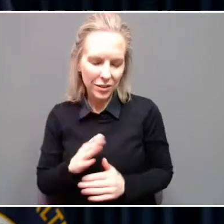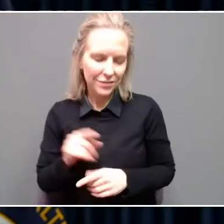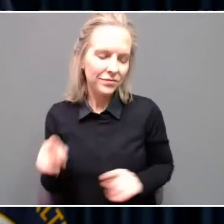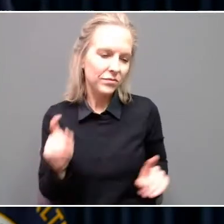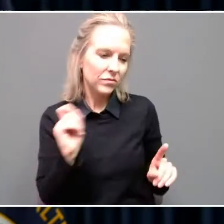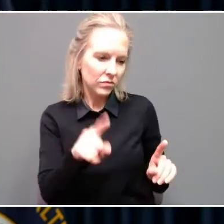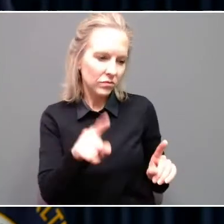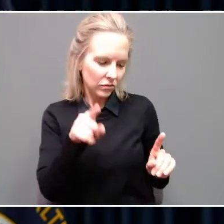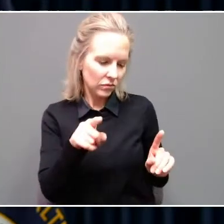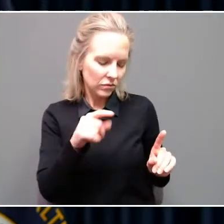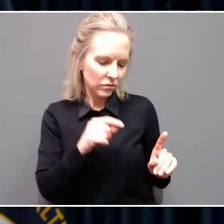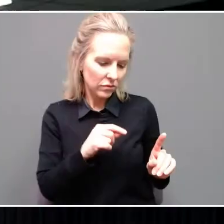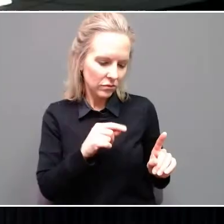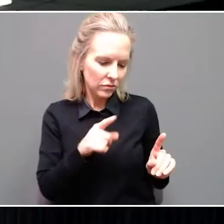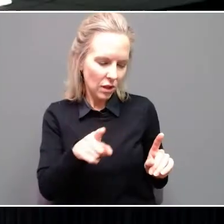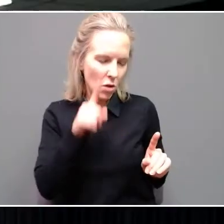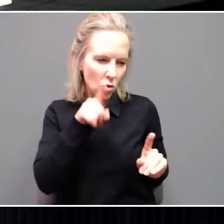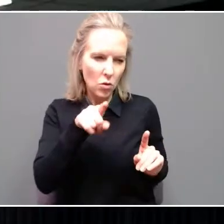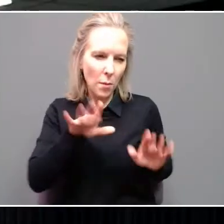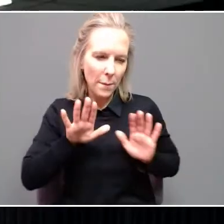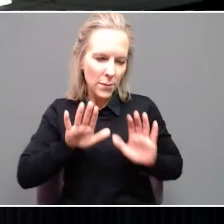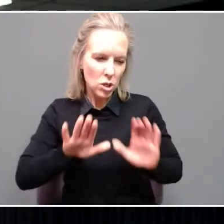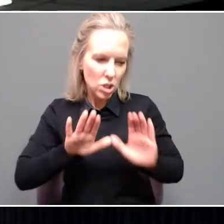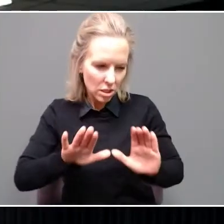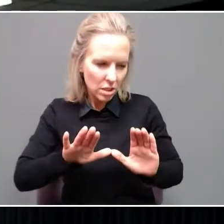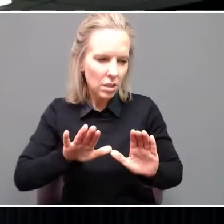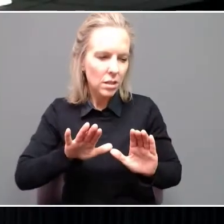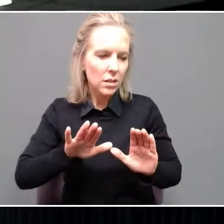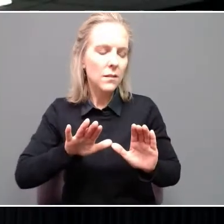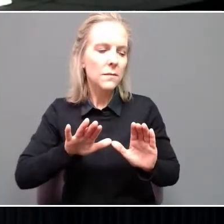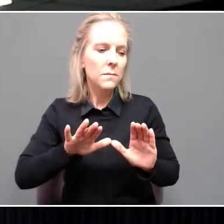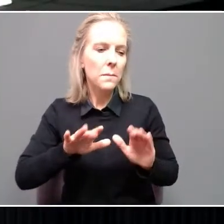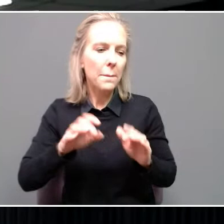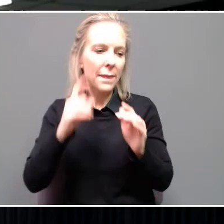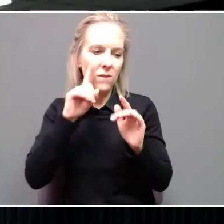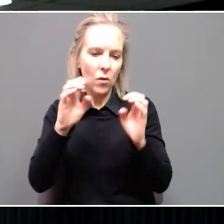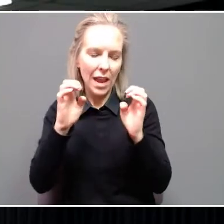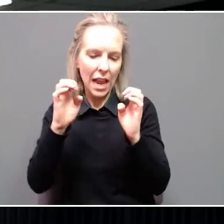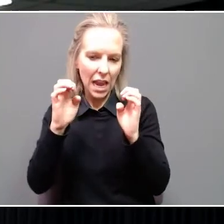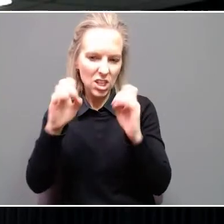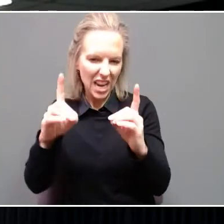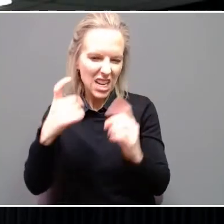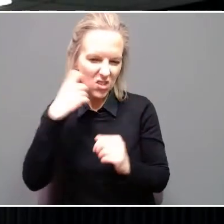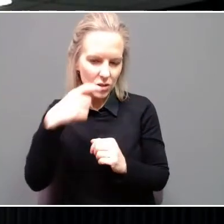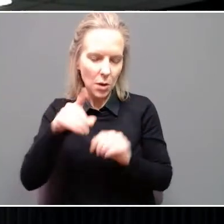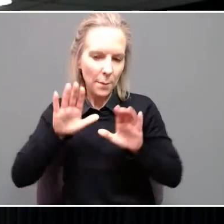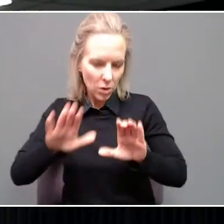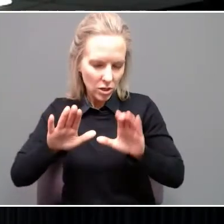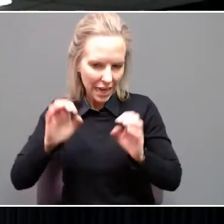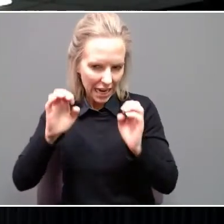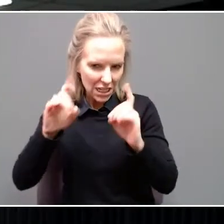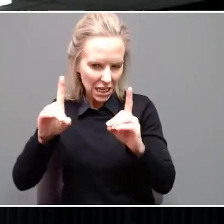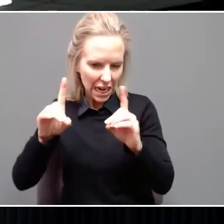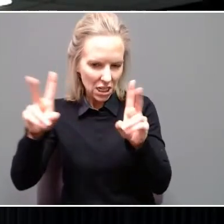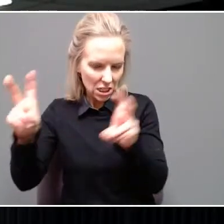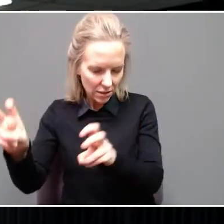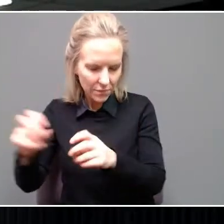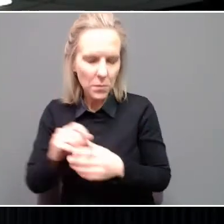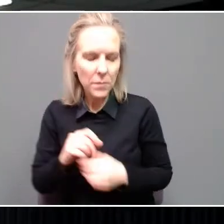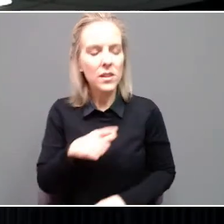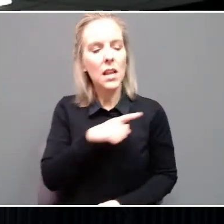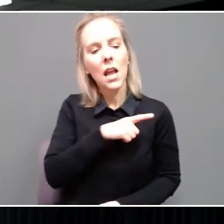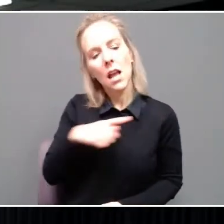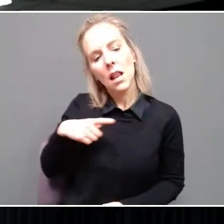been pushing your agenda when it comes to education lately. The legislature, some of the leaders